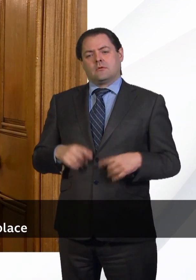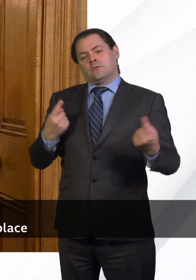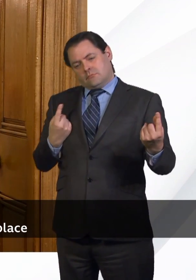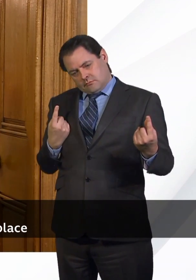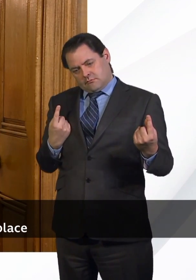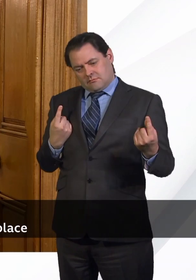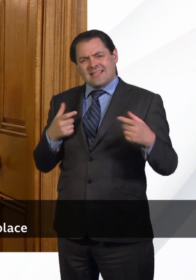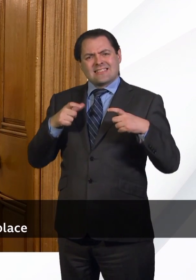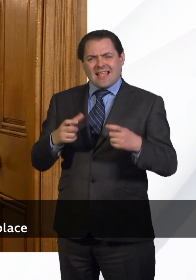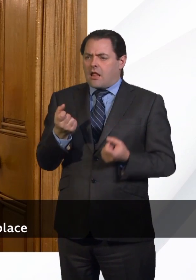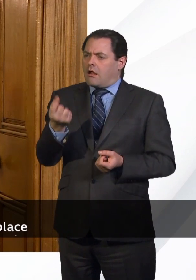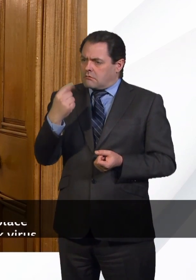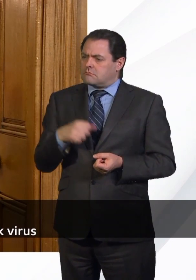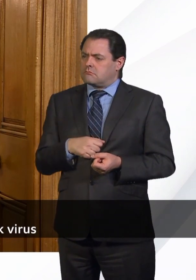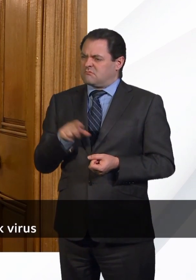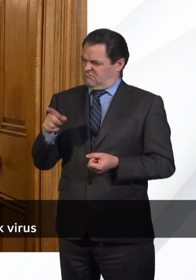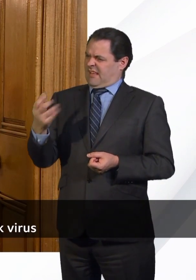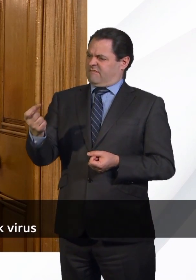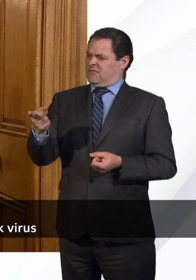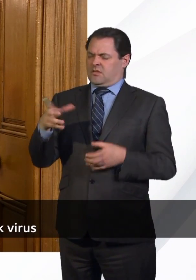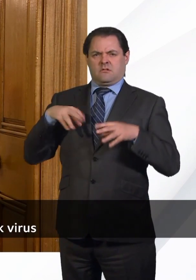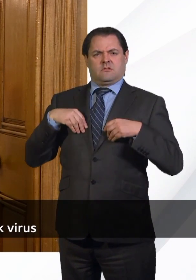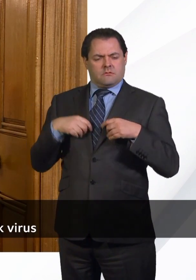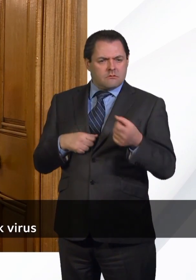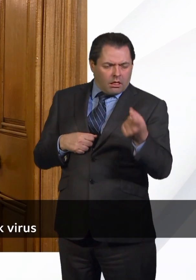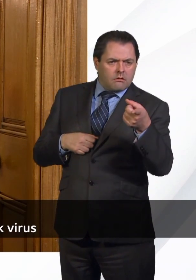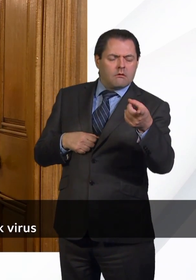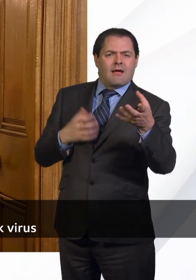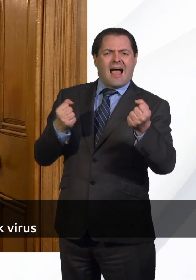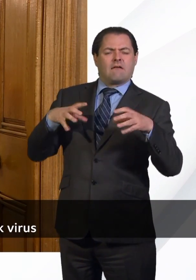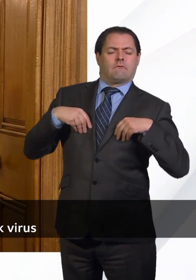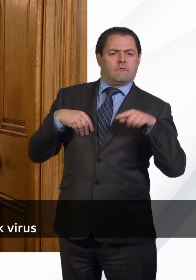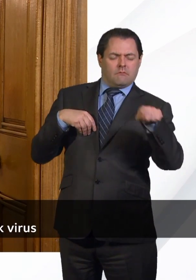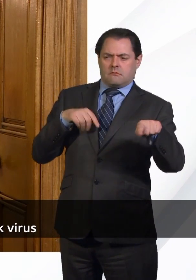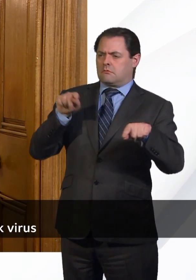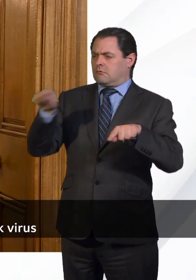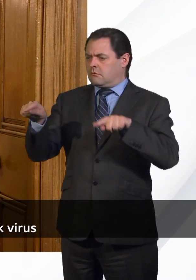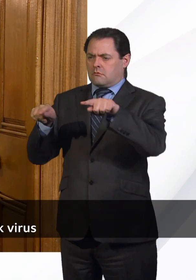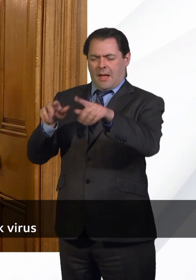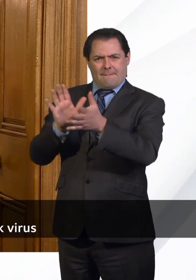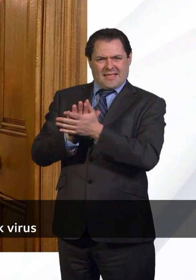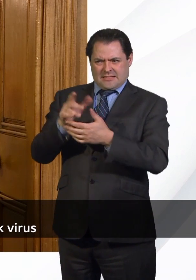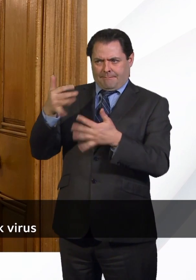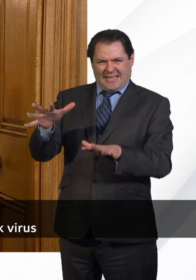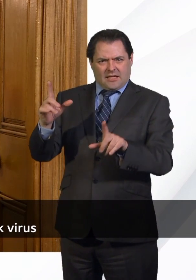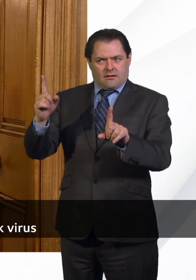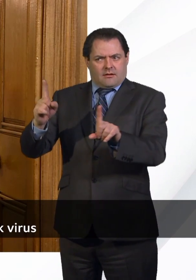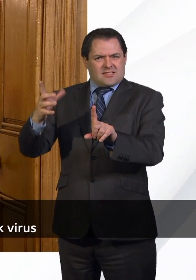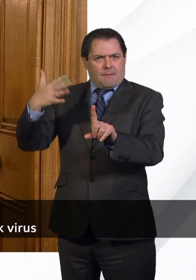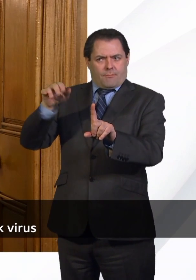new cases, and that means that the technology can still be